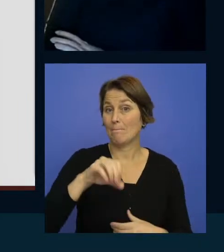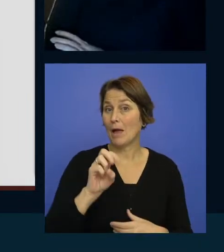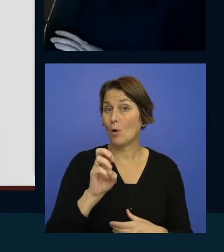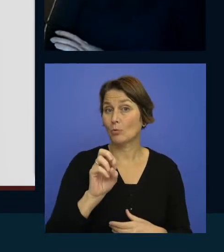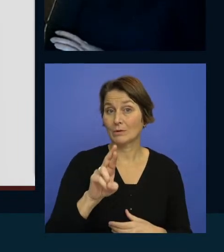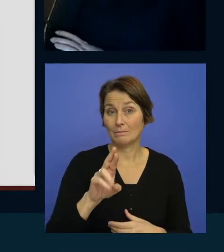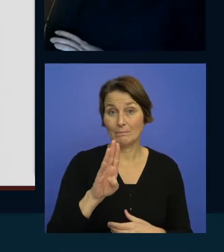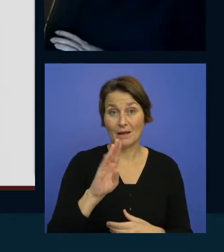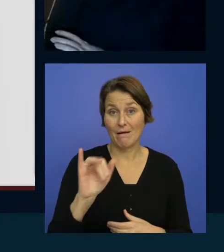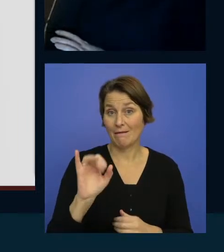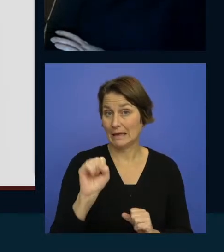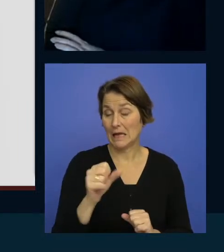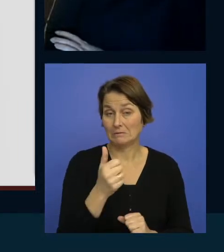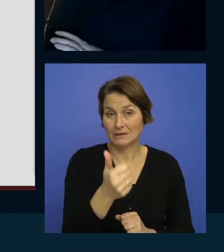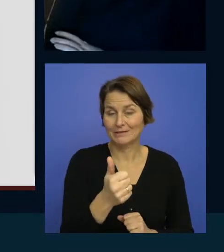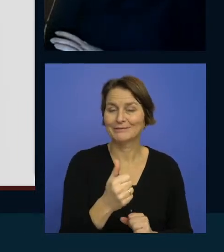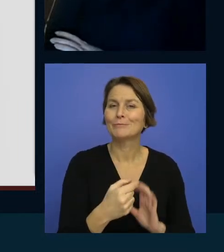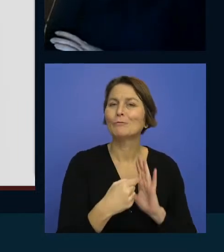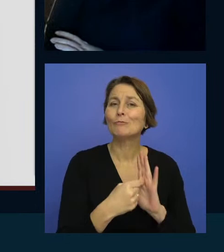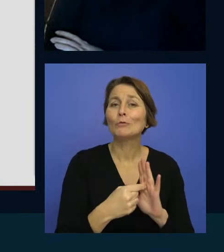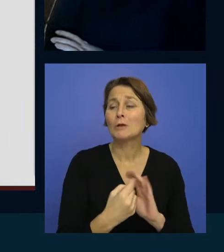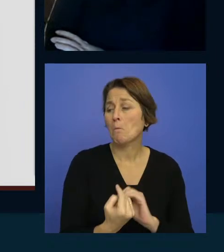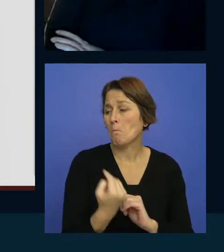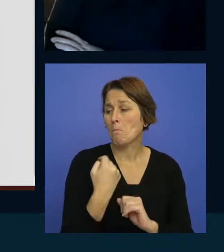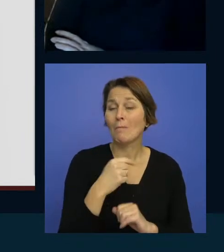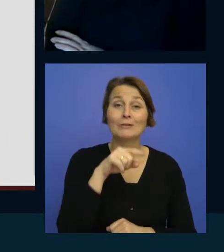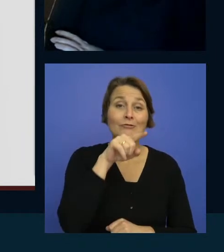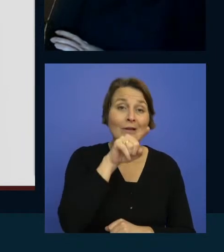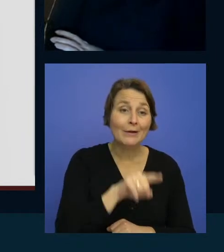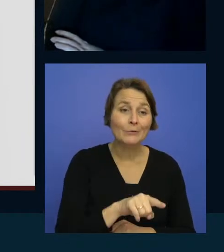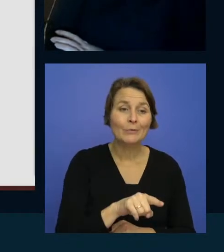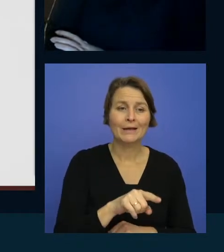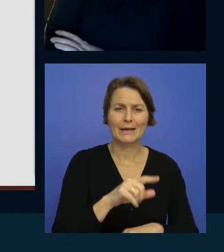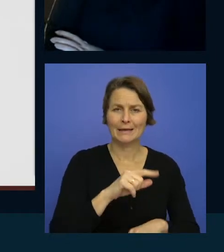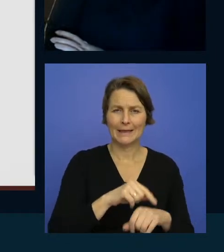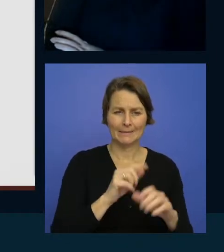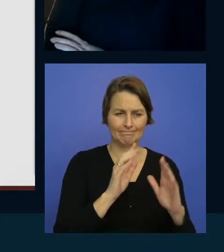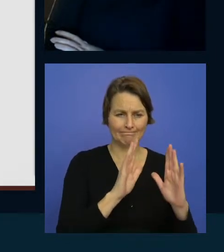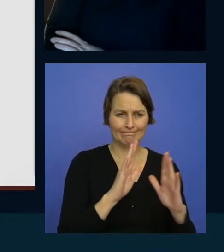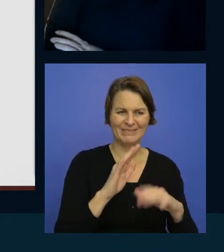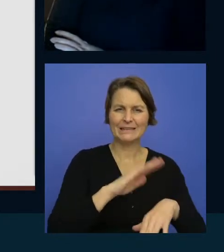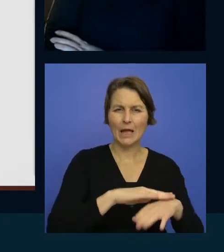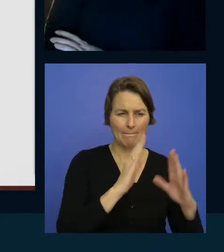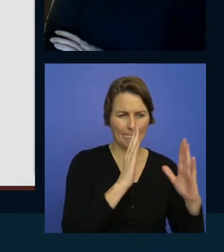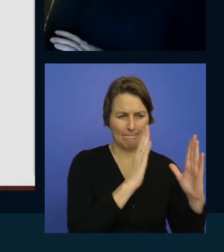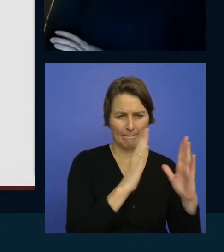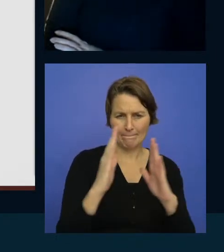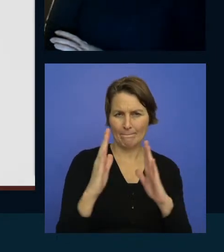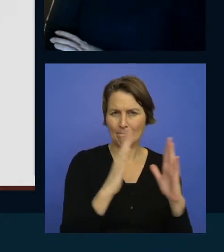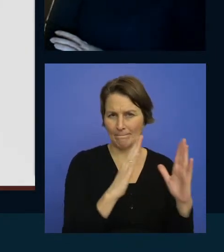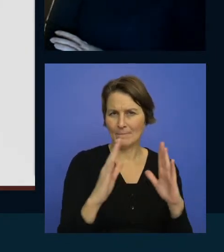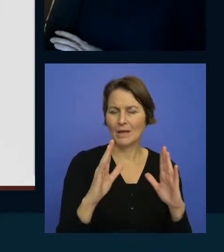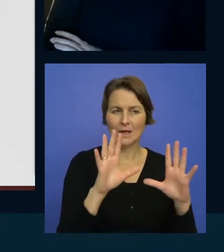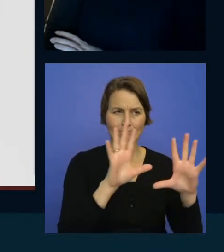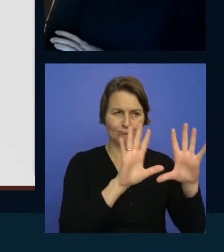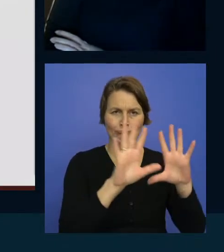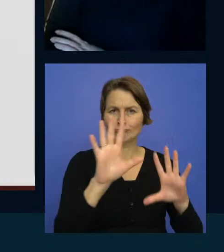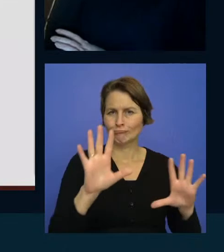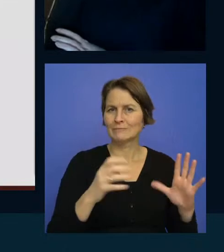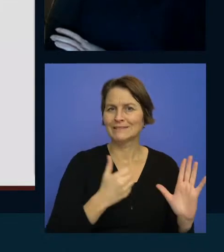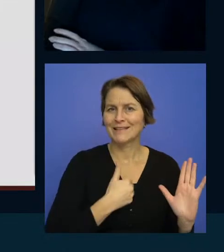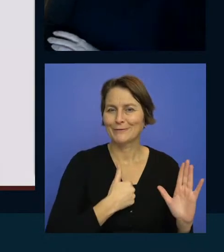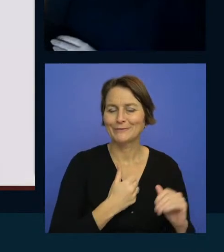So for instance, looking at January, I can compare periods, etc. And then, of course, you can